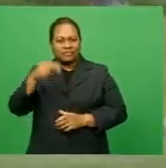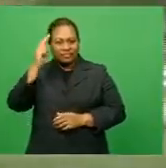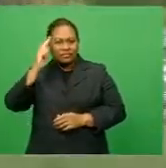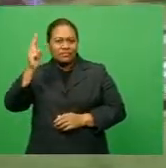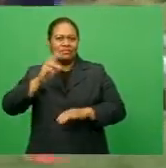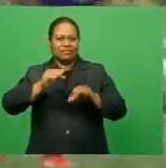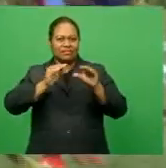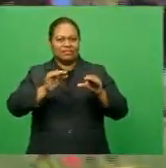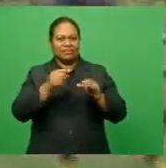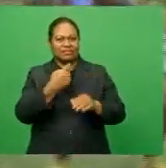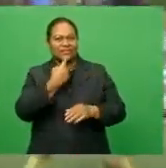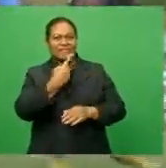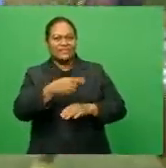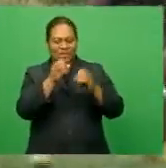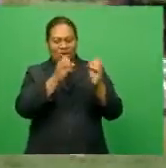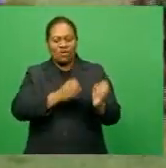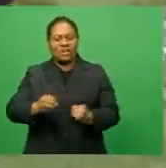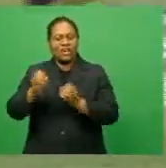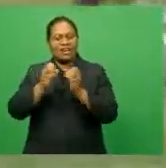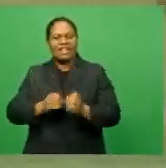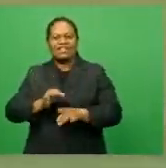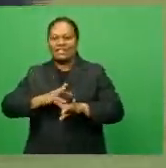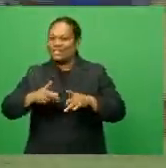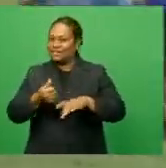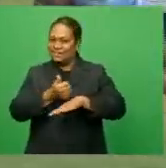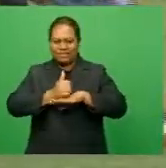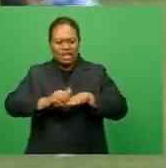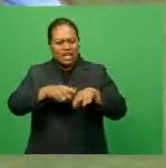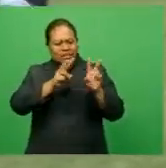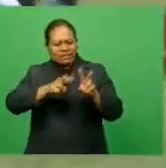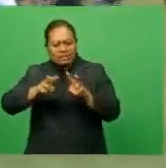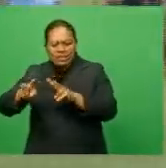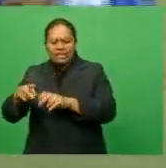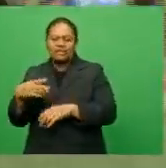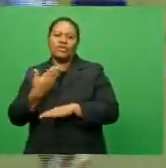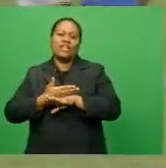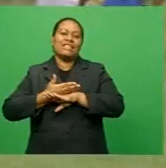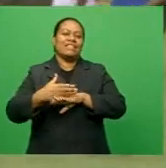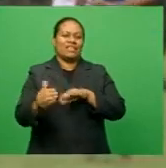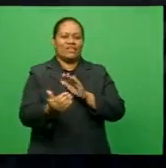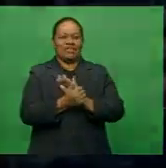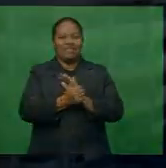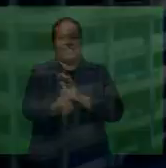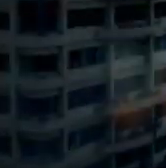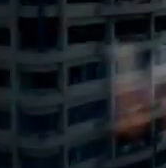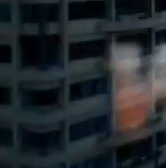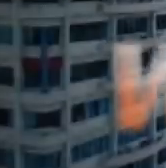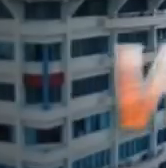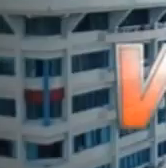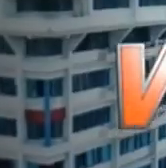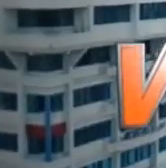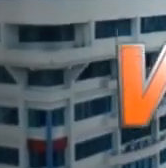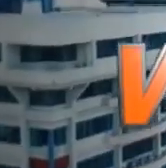Tomasi Tiko was organising things at the ground and also searching for some new talents.